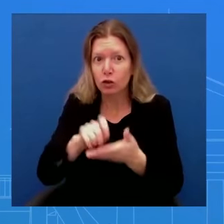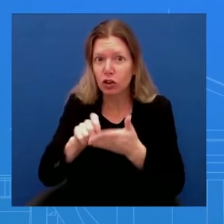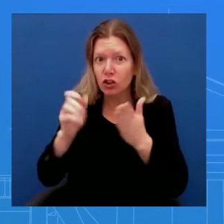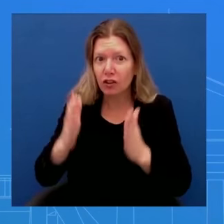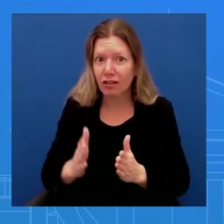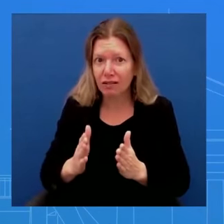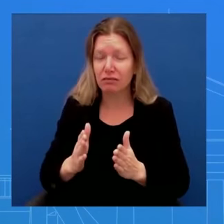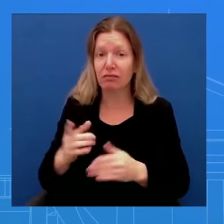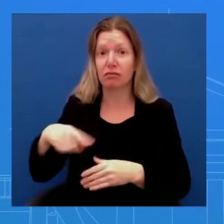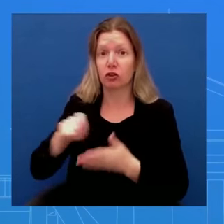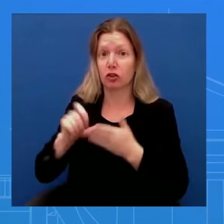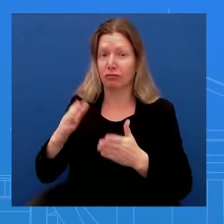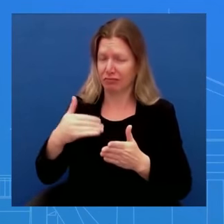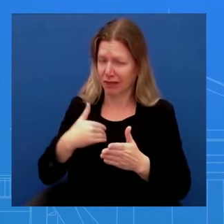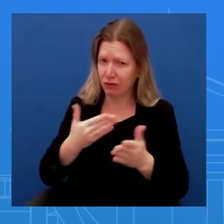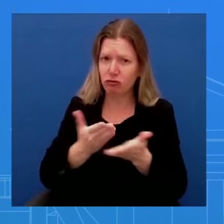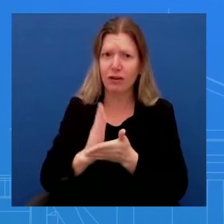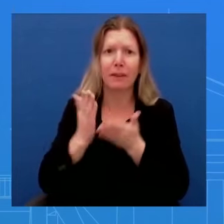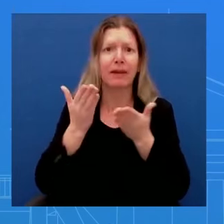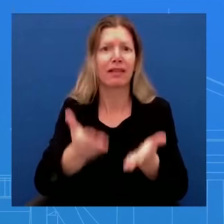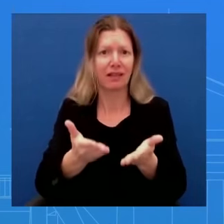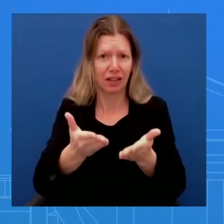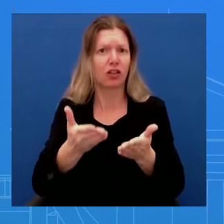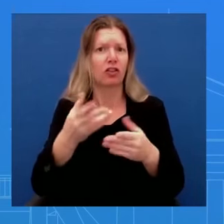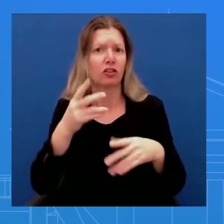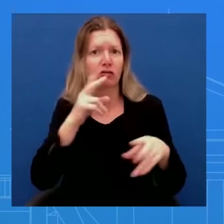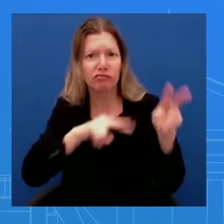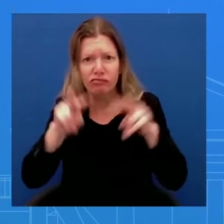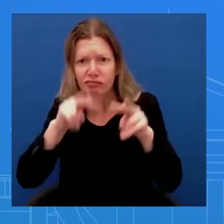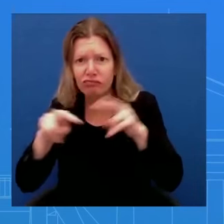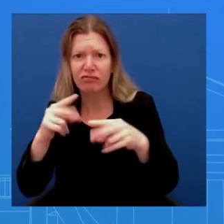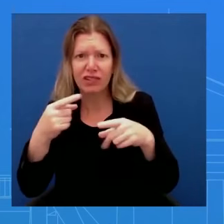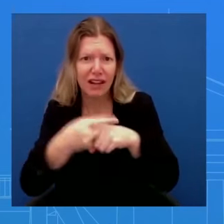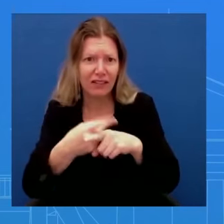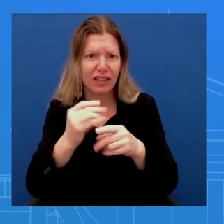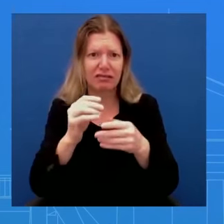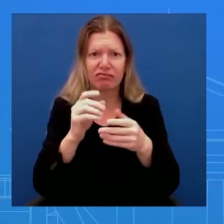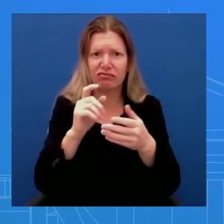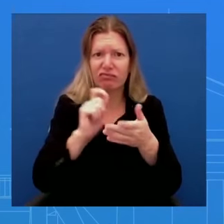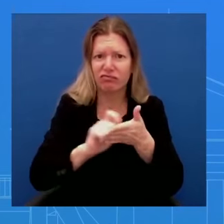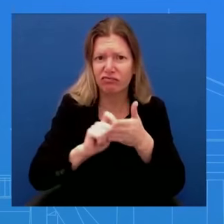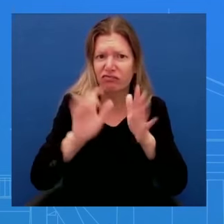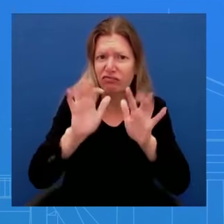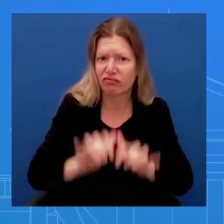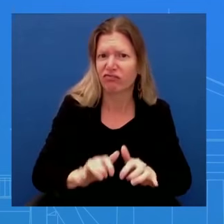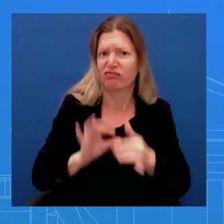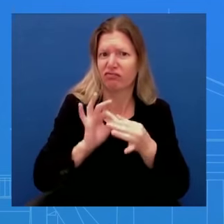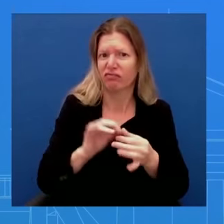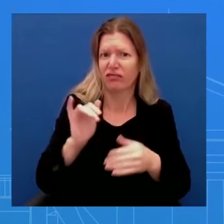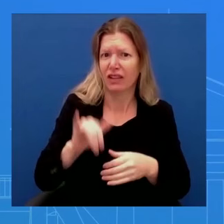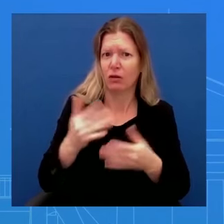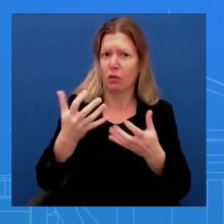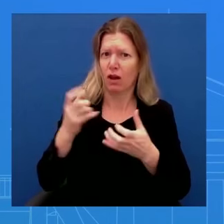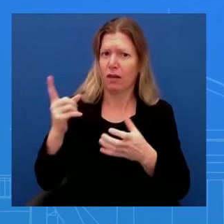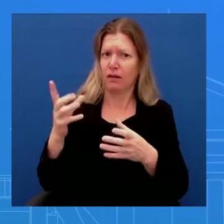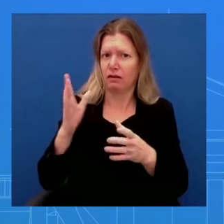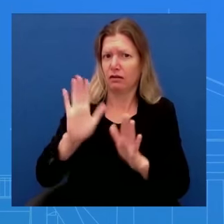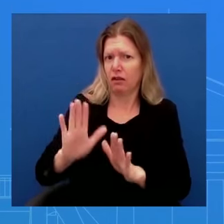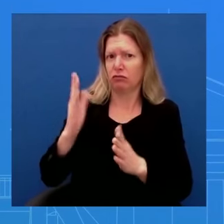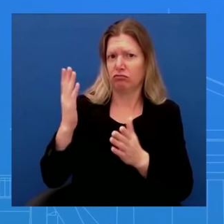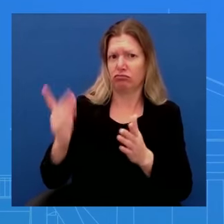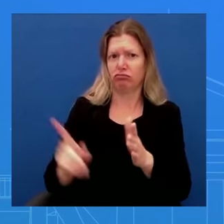presence fully respected and for them to be as protected as possible in a war zone. There should be no targeting of journalists. There should be no targeting